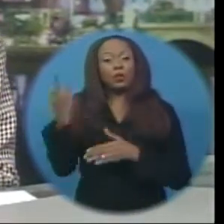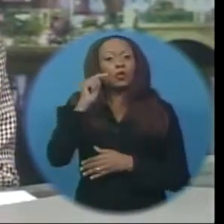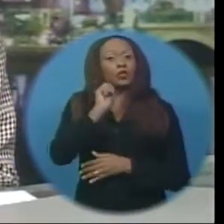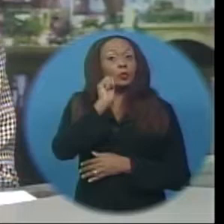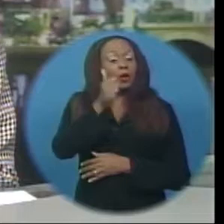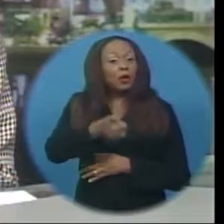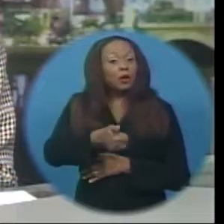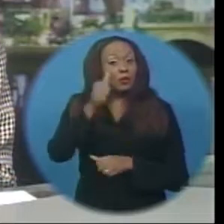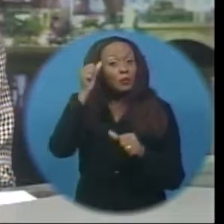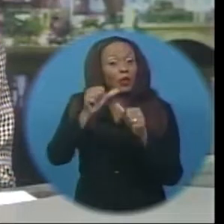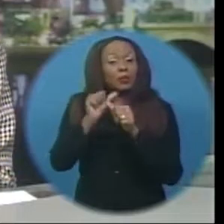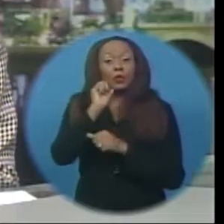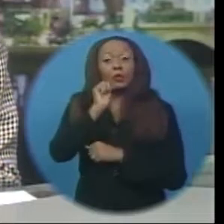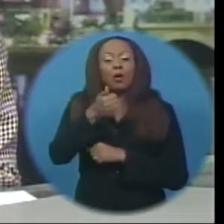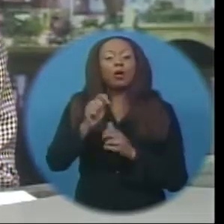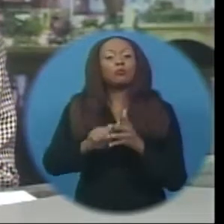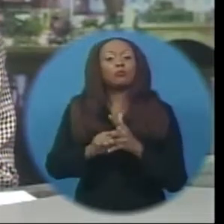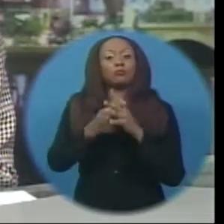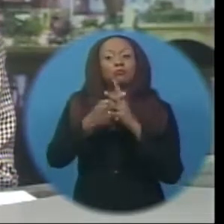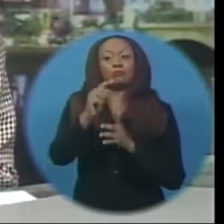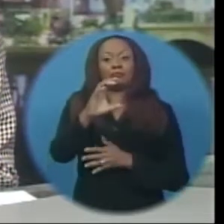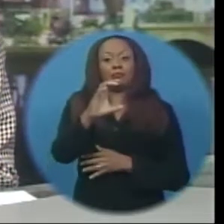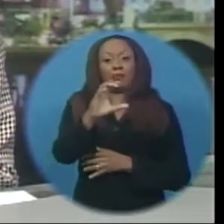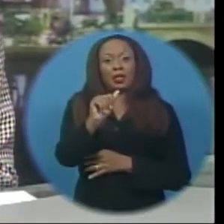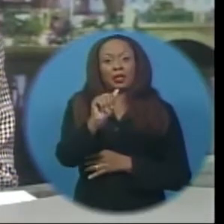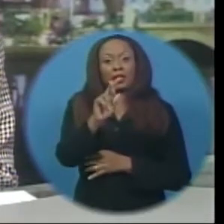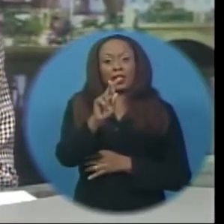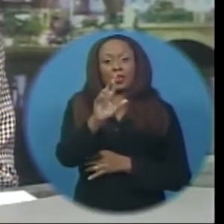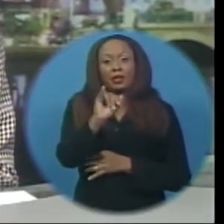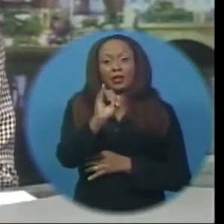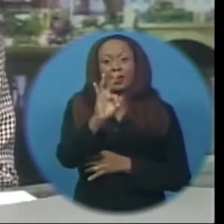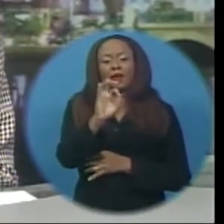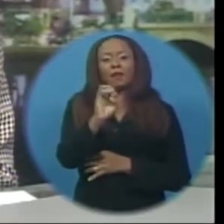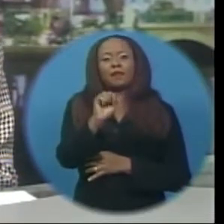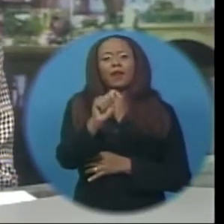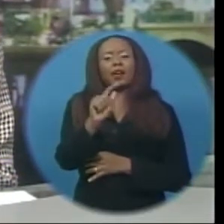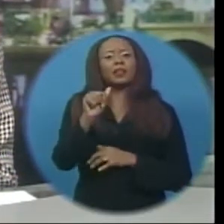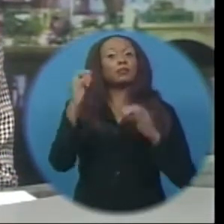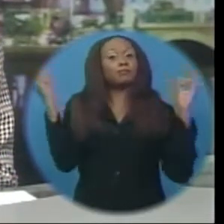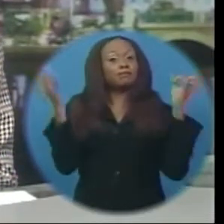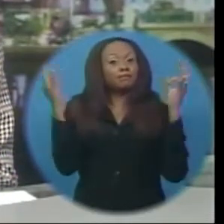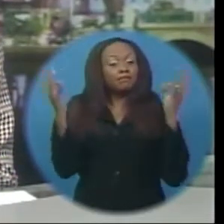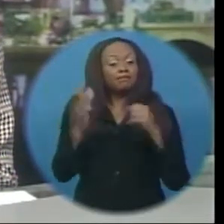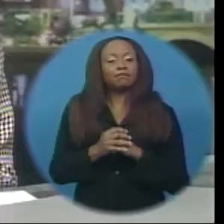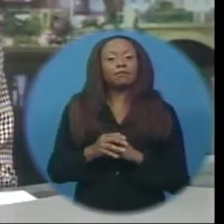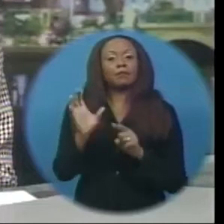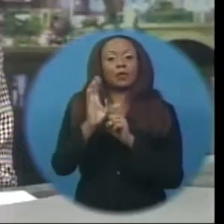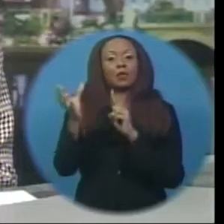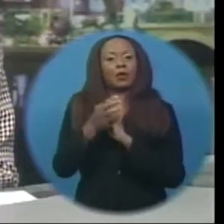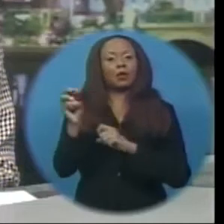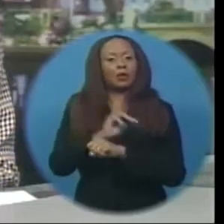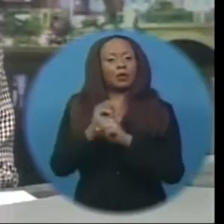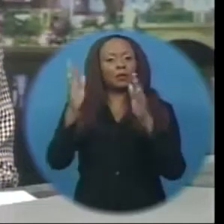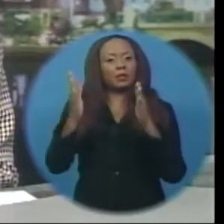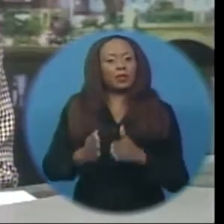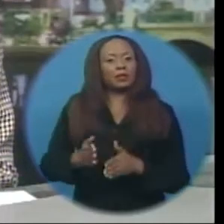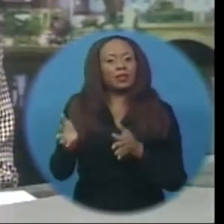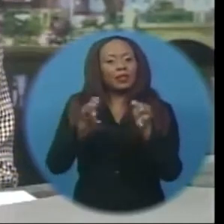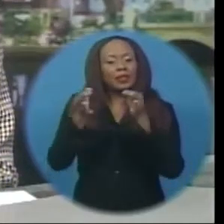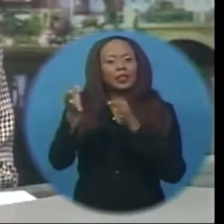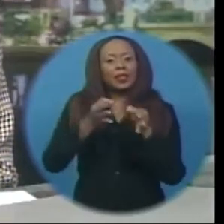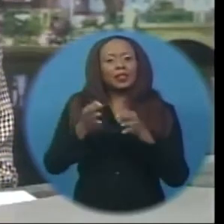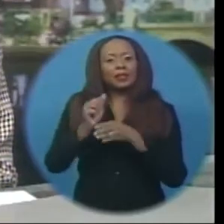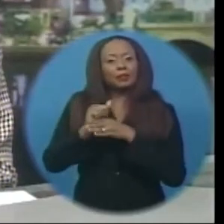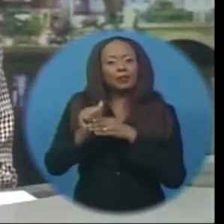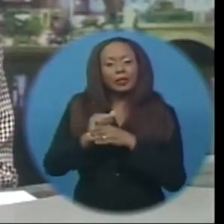Carifesta 13 tomorrow. In a message released from Minister of Culture, Sports and Youth, Stephen Lashley, he explains